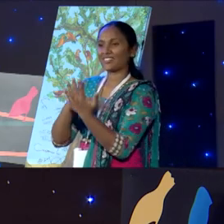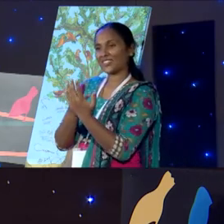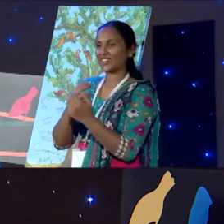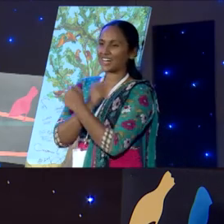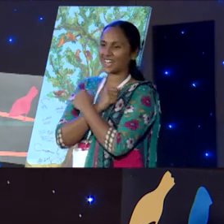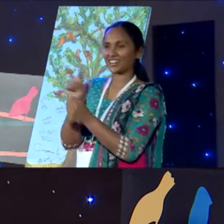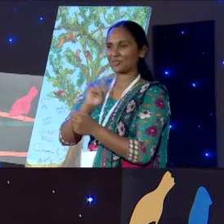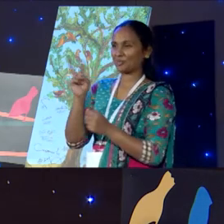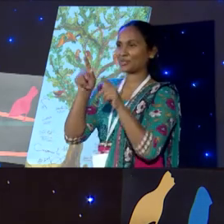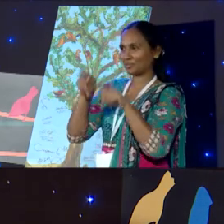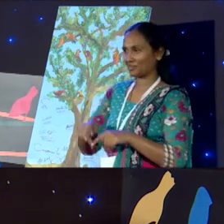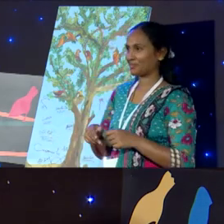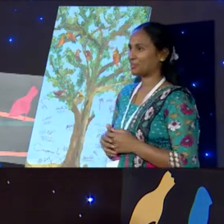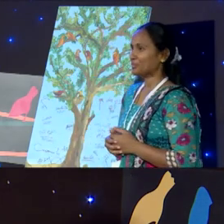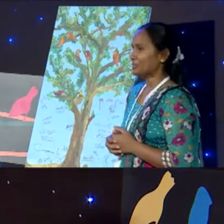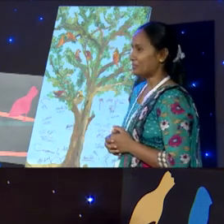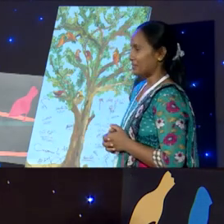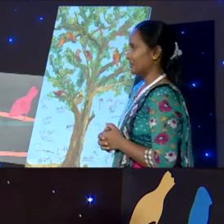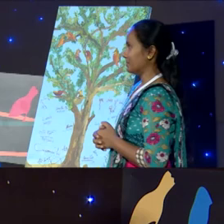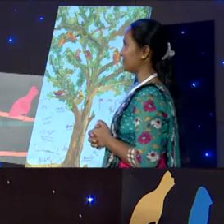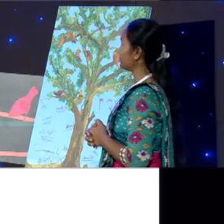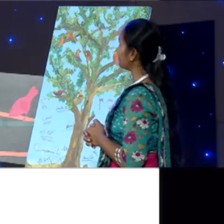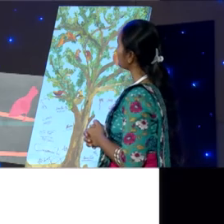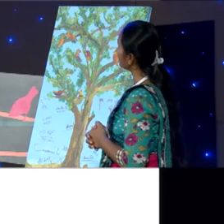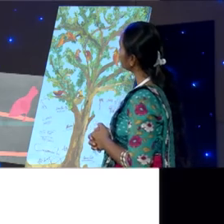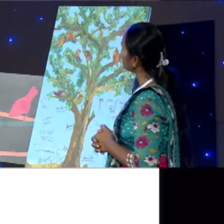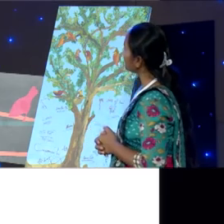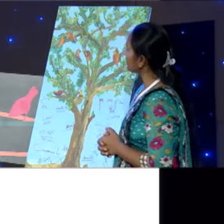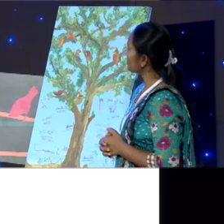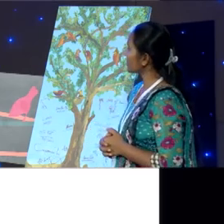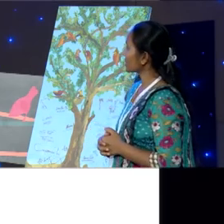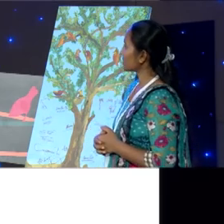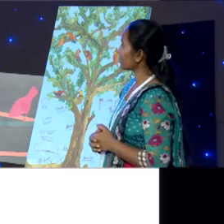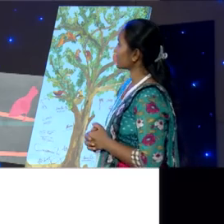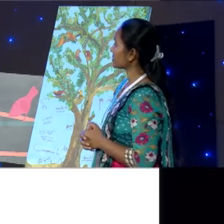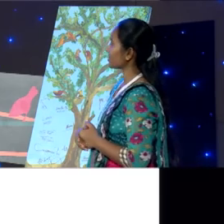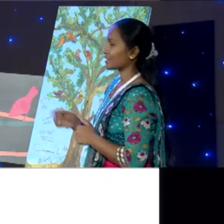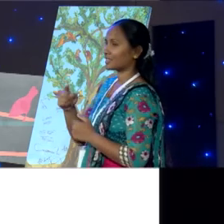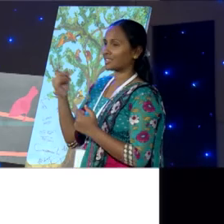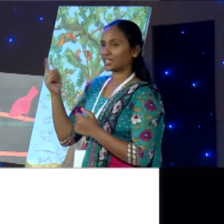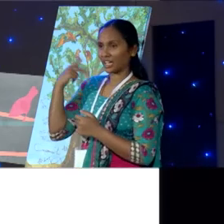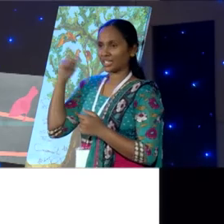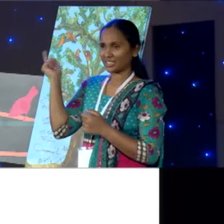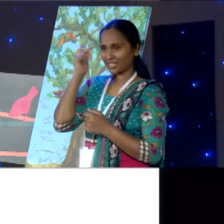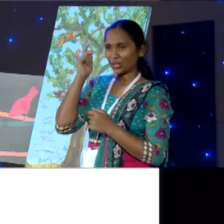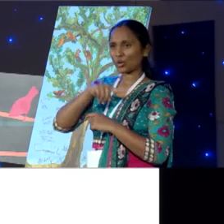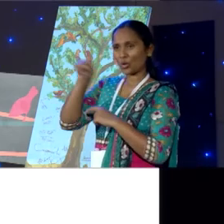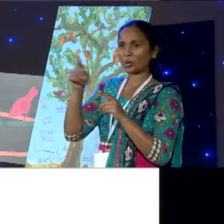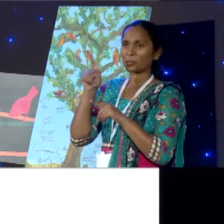So that's how it's there. So I know a lot of you guys have dreams here,